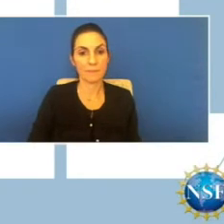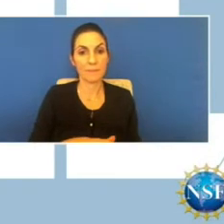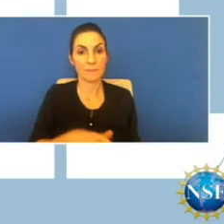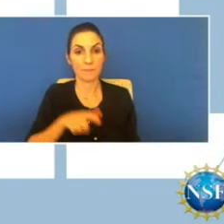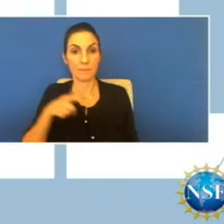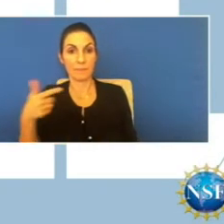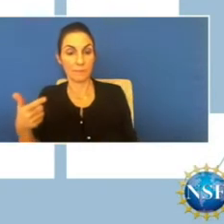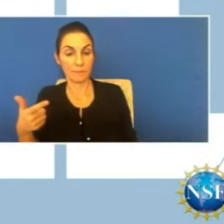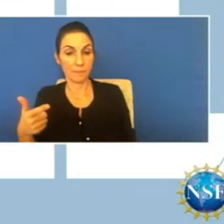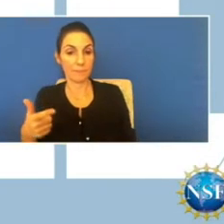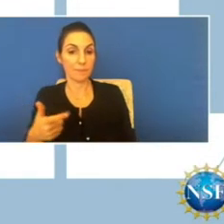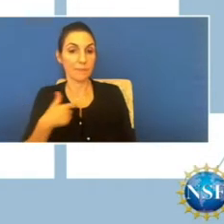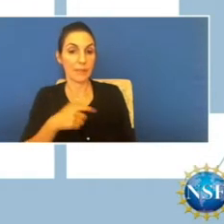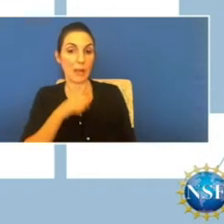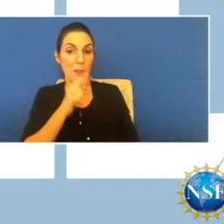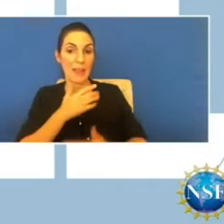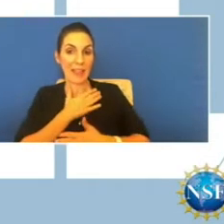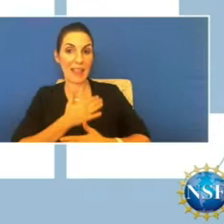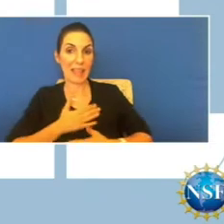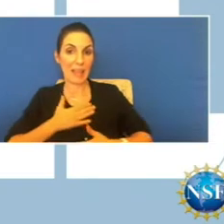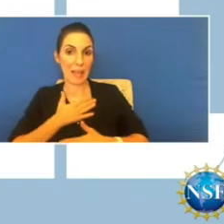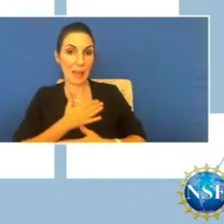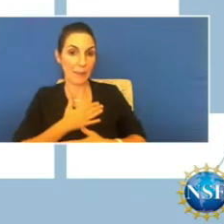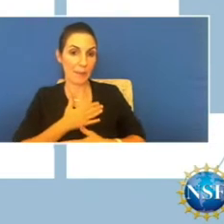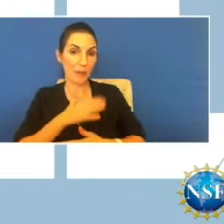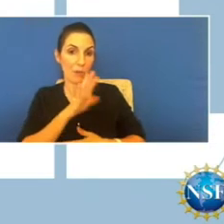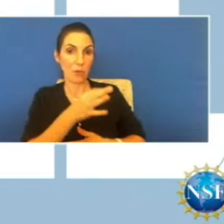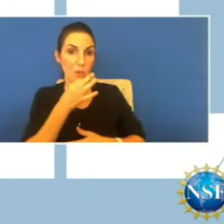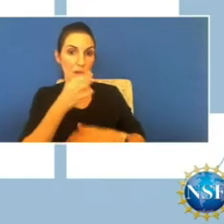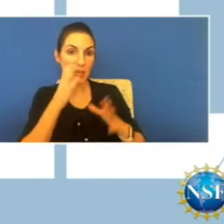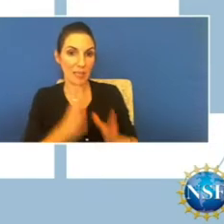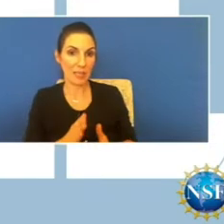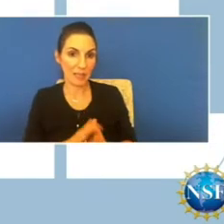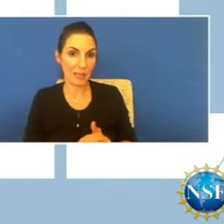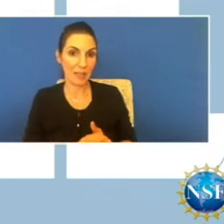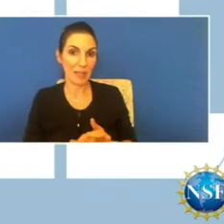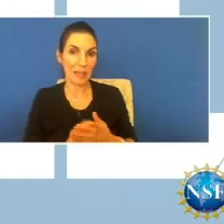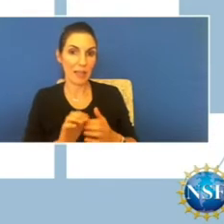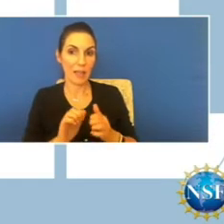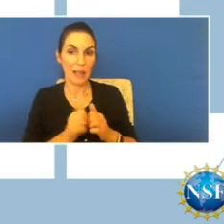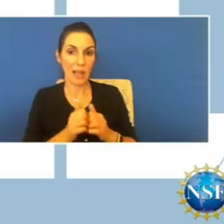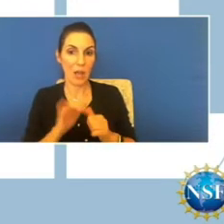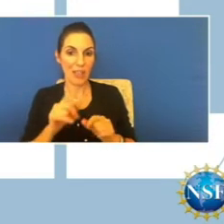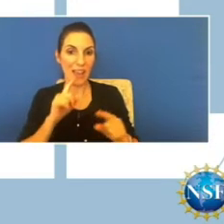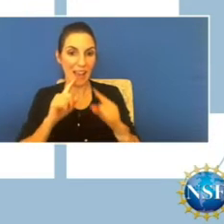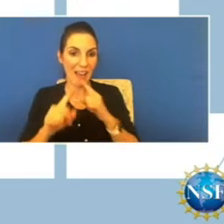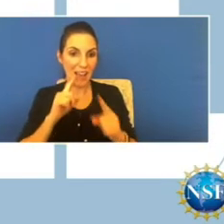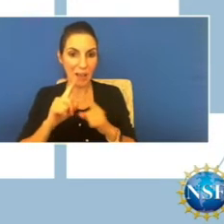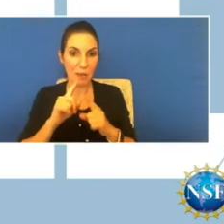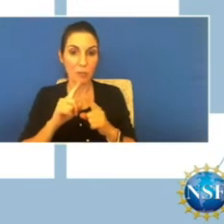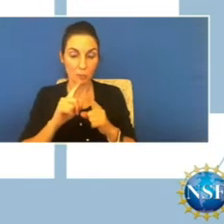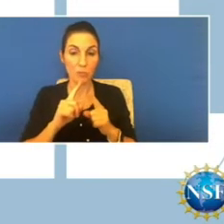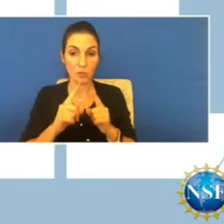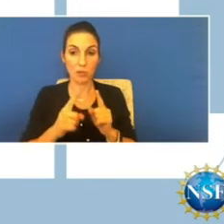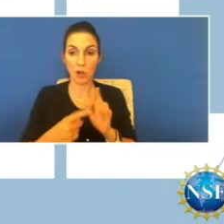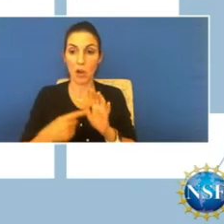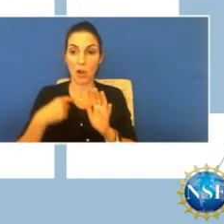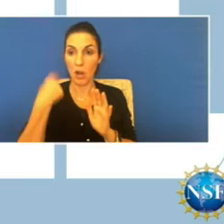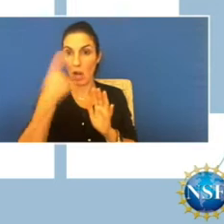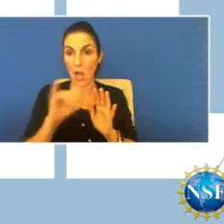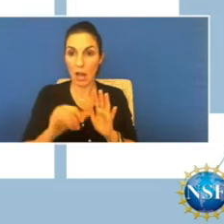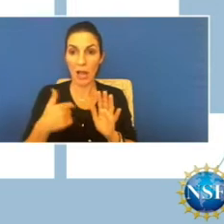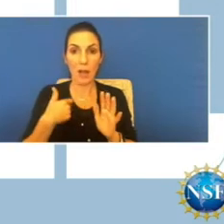I really appreciate that, Shruti, and just the way that the conversation is unfolding. I'm just learning a lot, so thank you